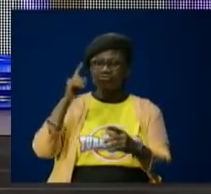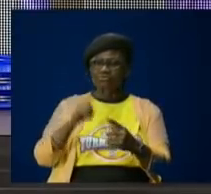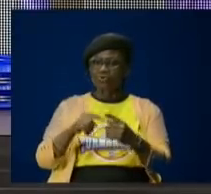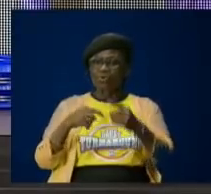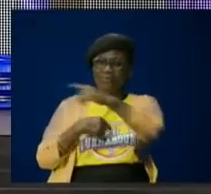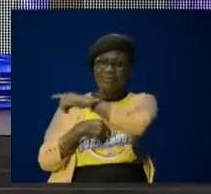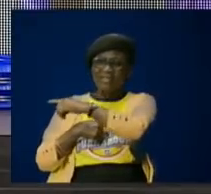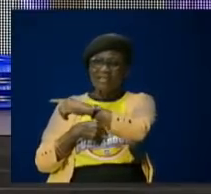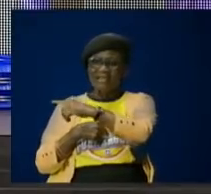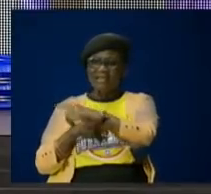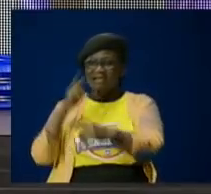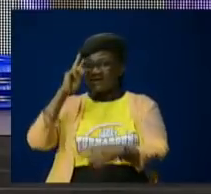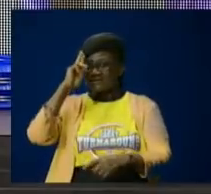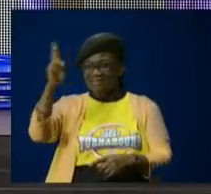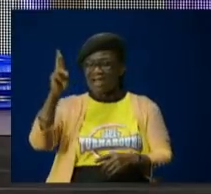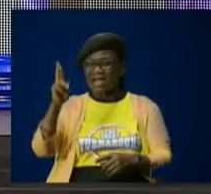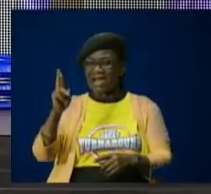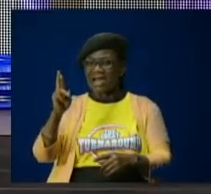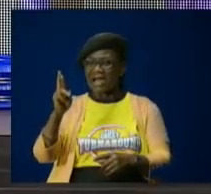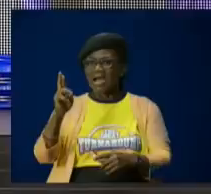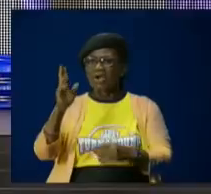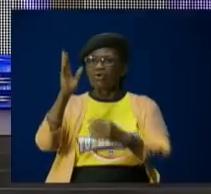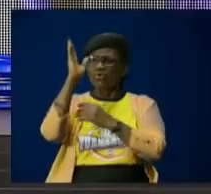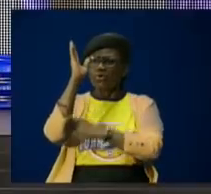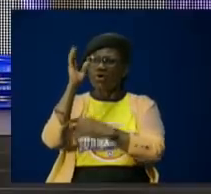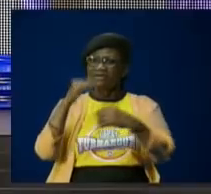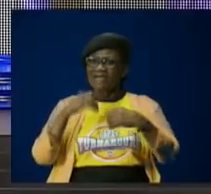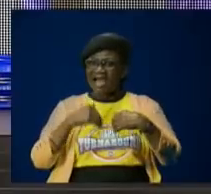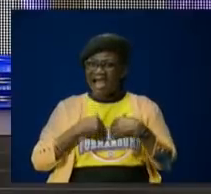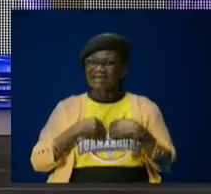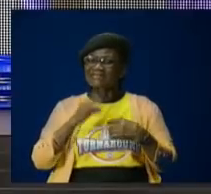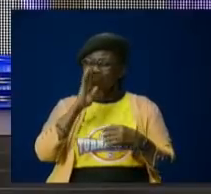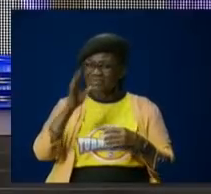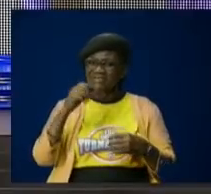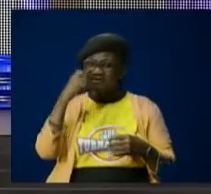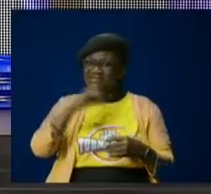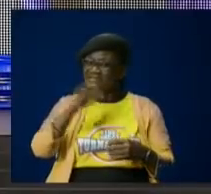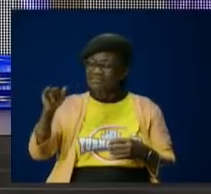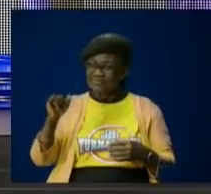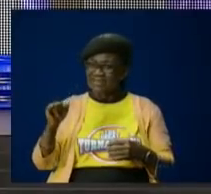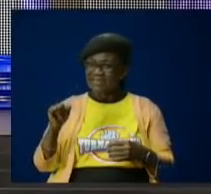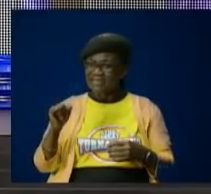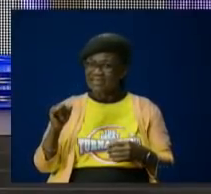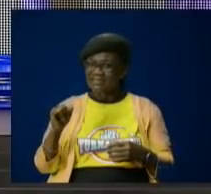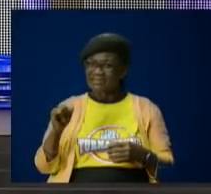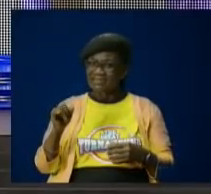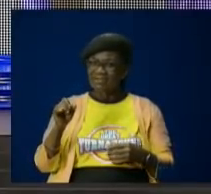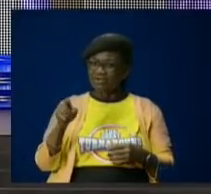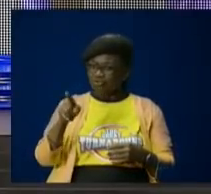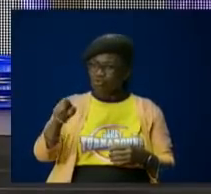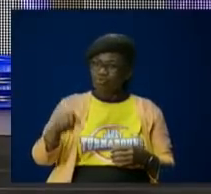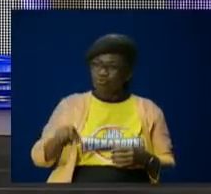You should have noticed that a storm was coming." I said, "I can't understand, sir."